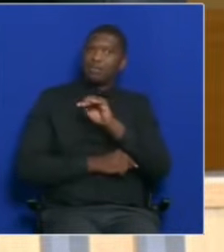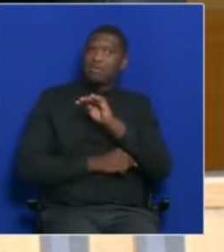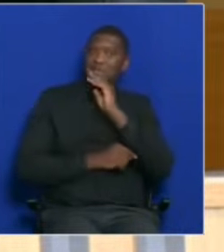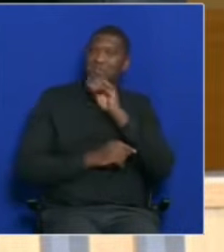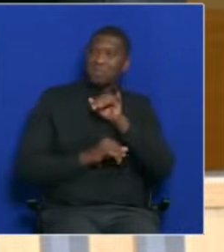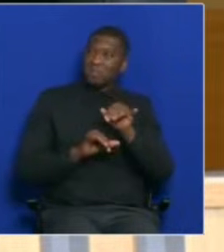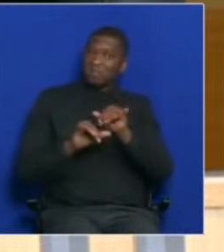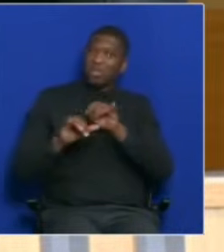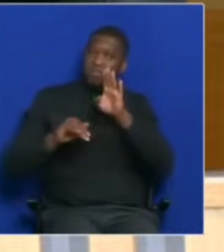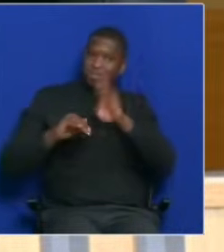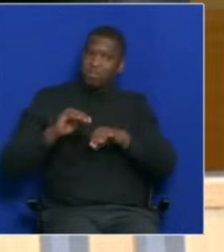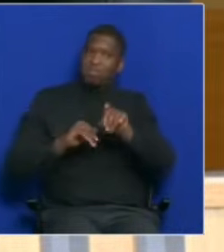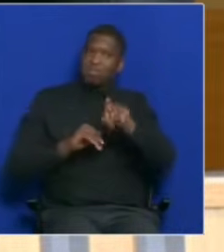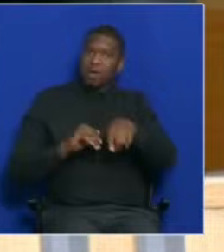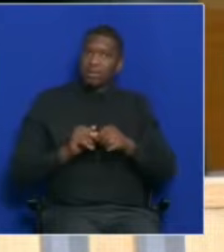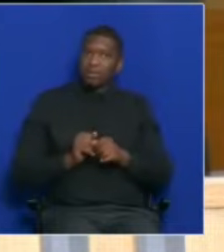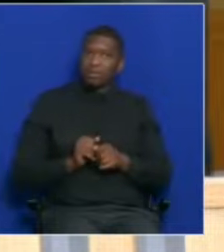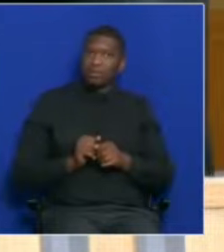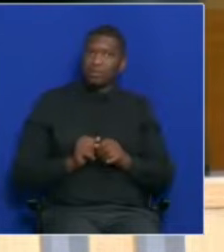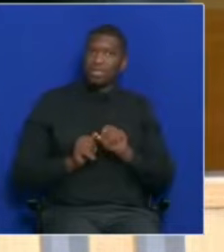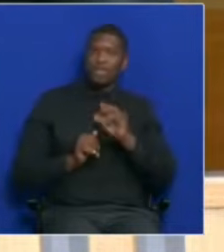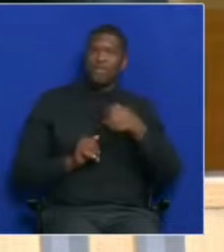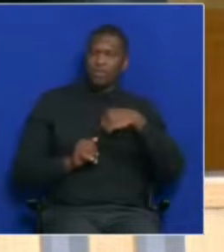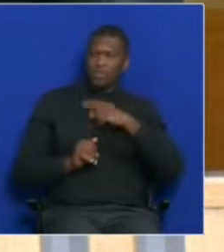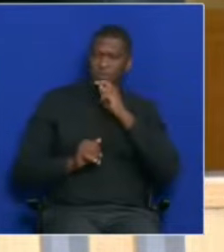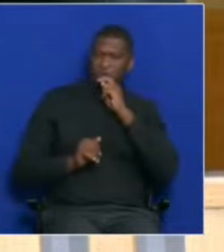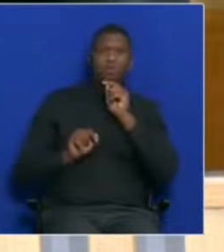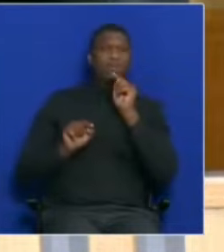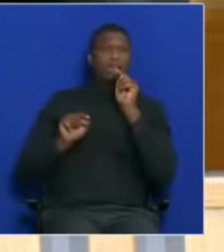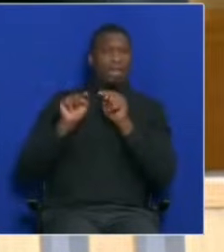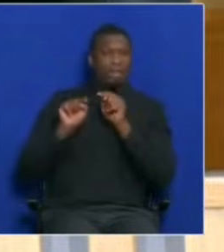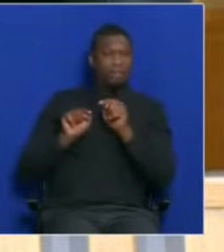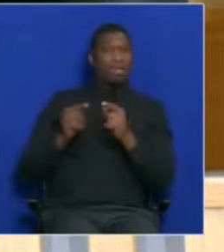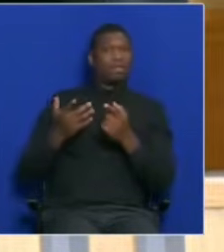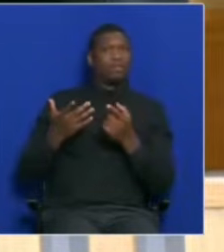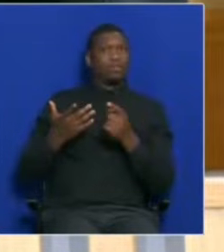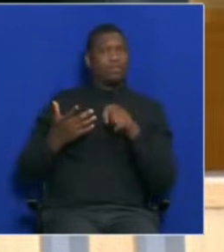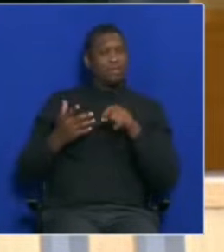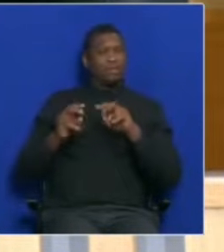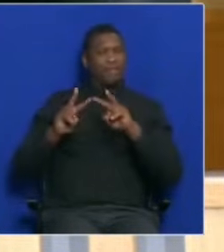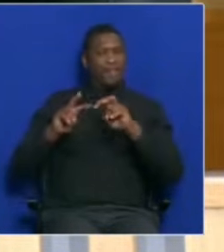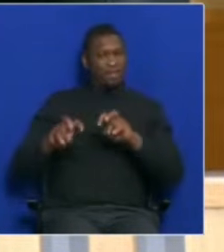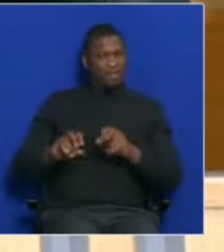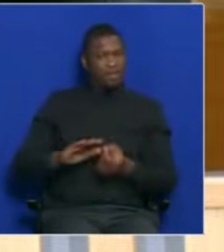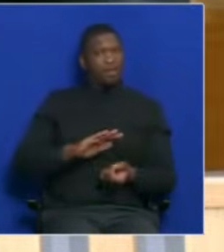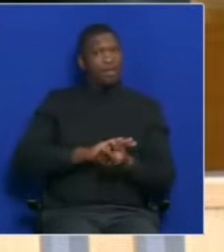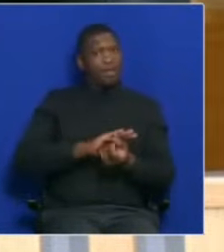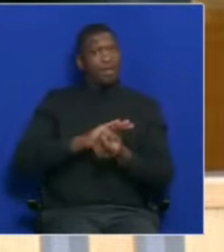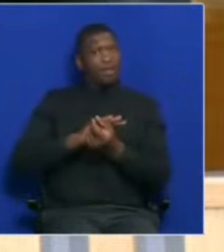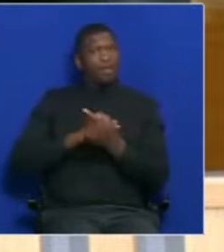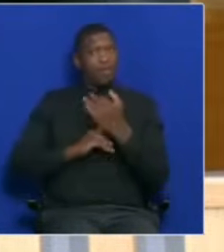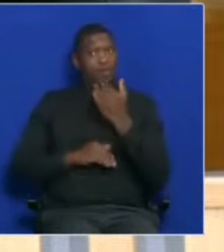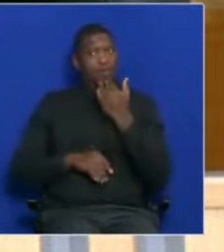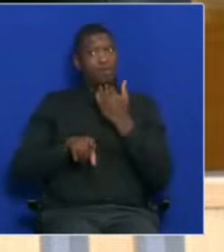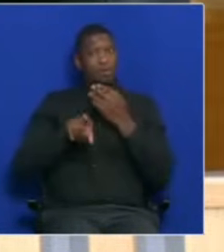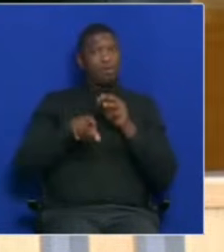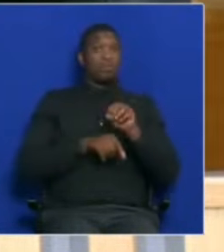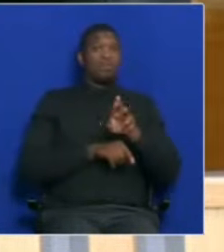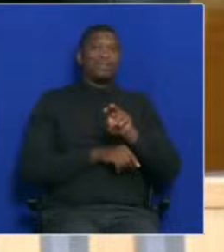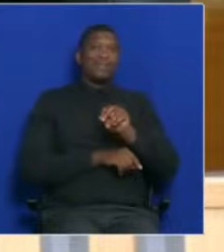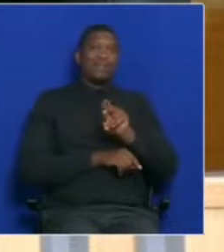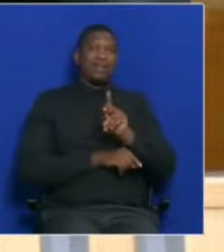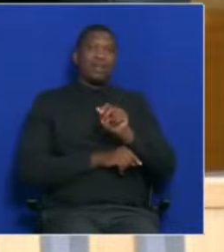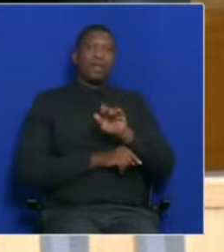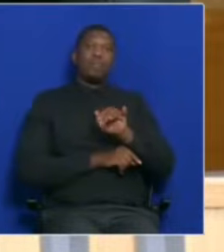If it's a point of criticism that an investigation was conducted on Mr. Nkabinde, it applies equally to